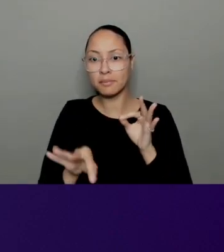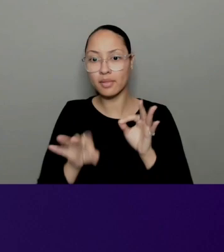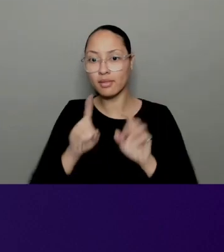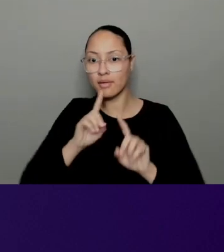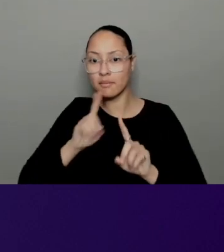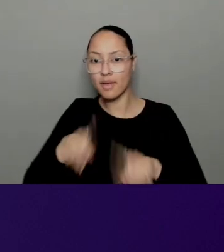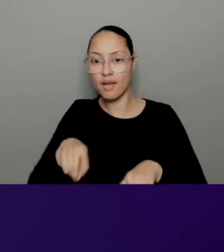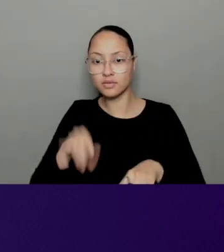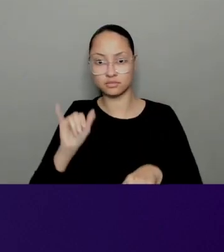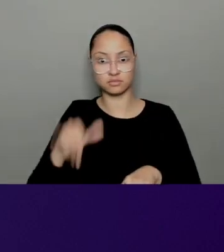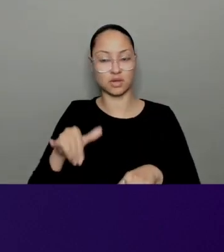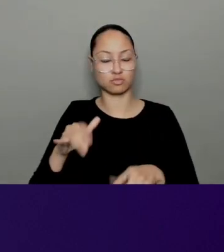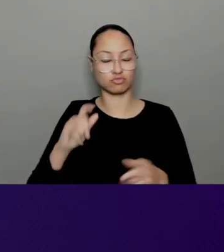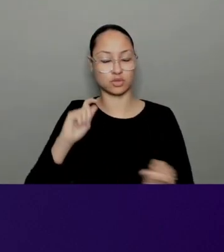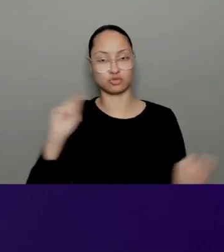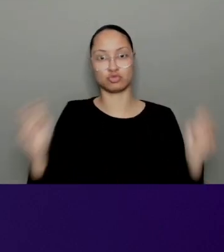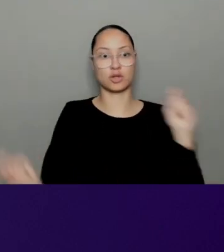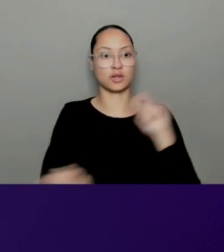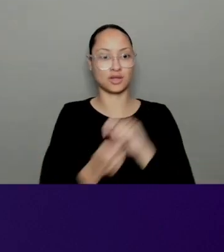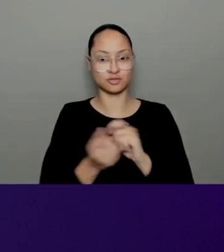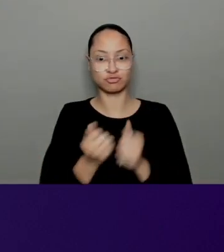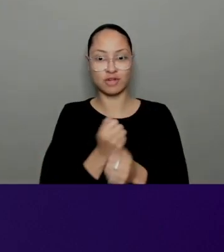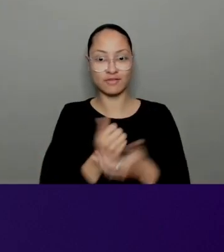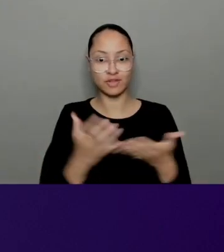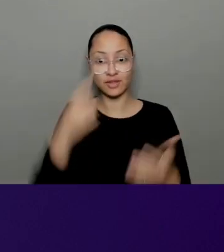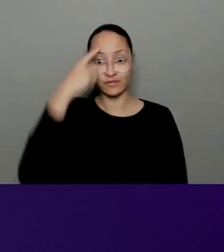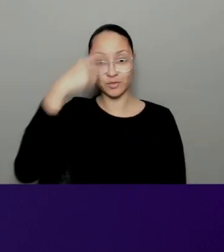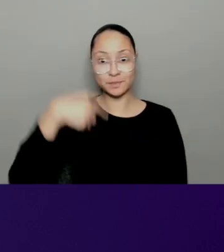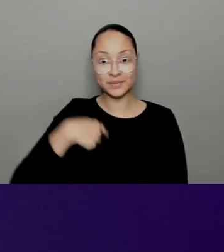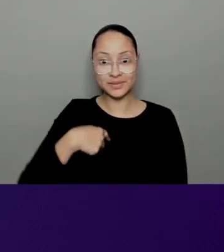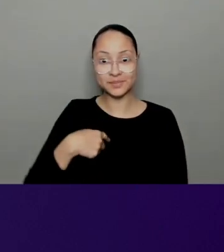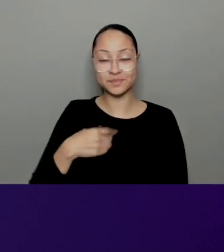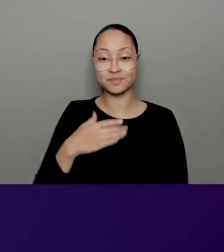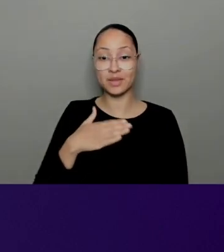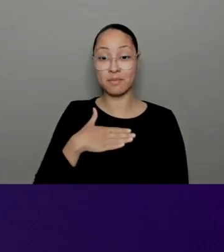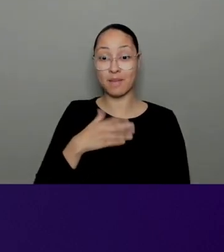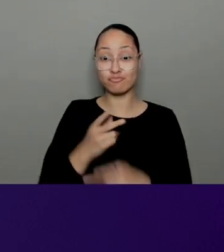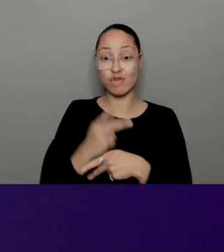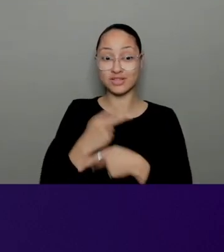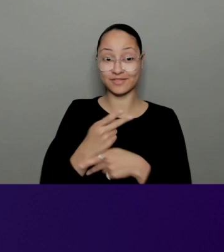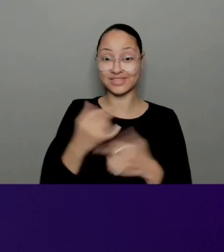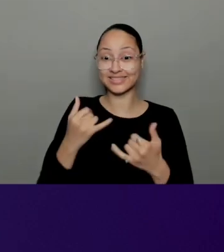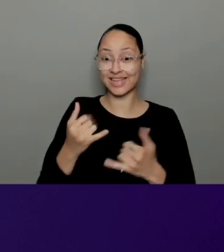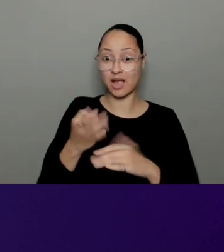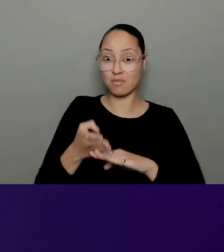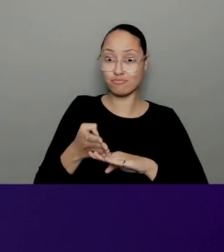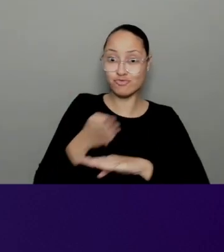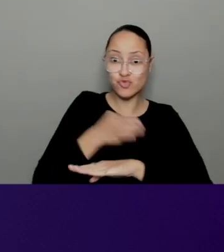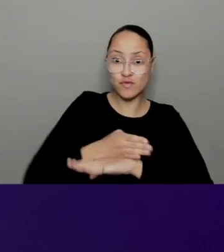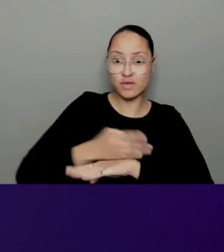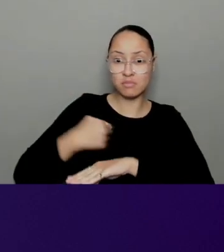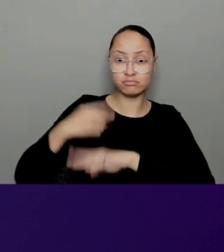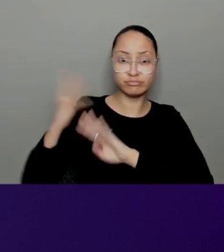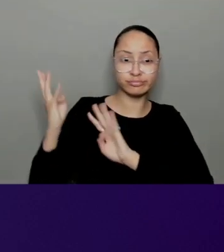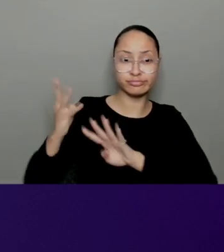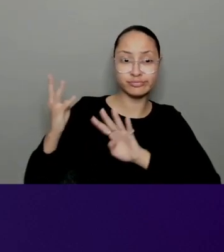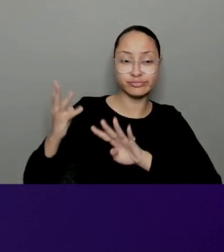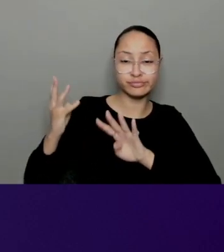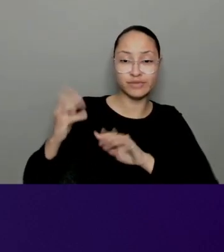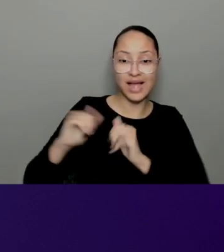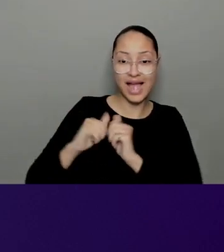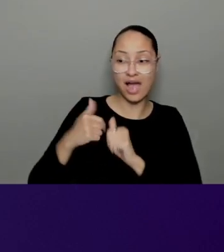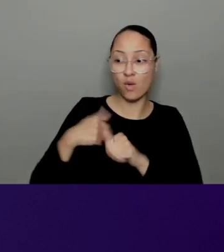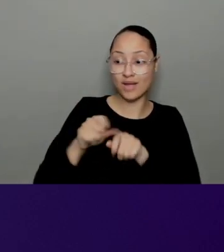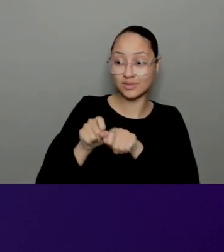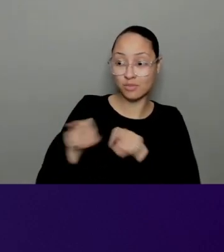where it has improved my developer productivity in terms of how do I deploy my backend services, how